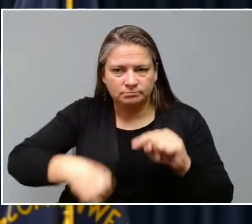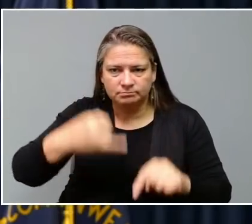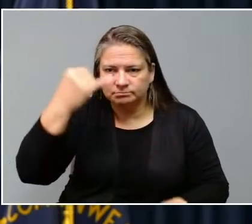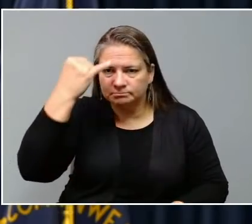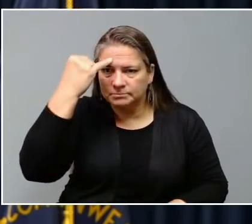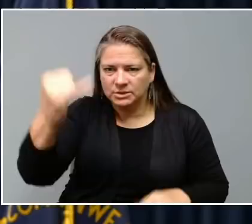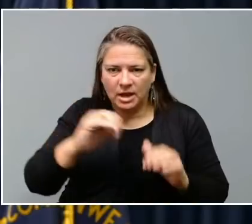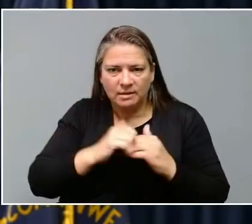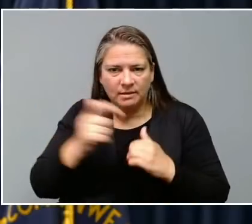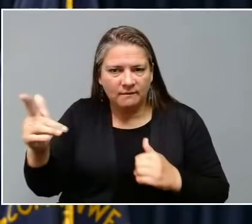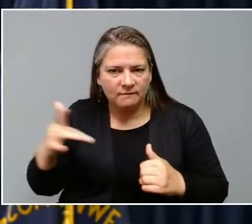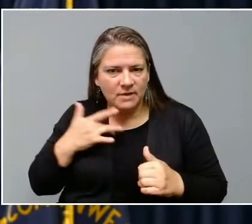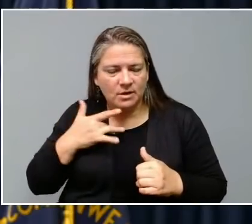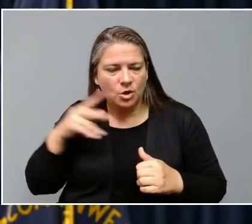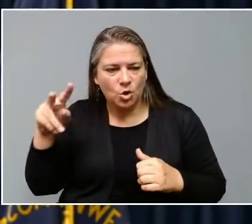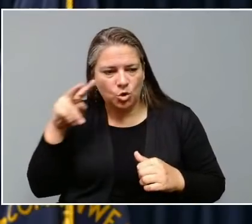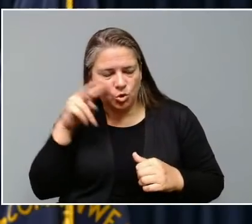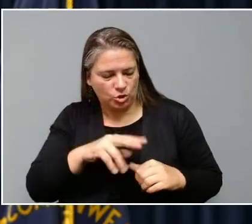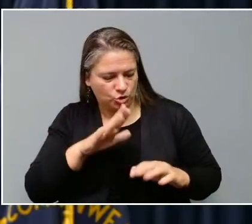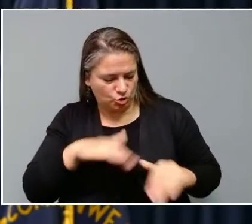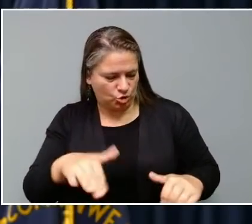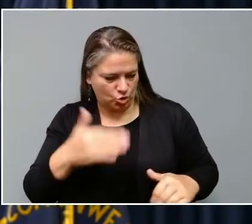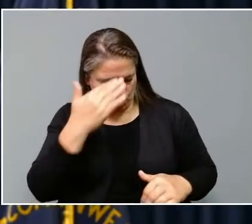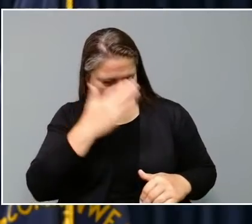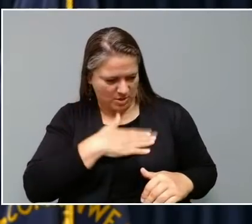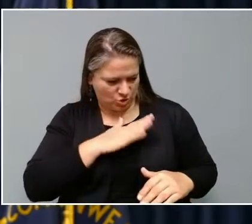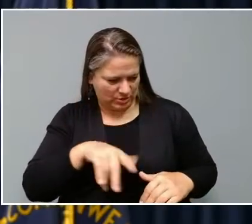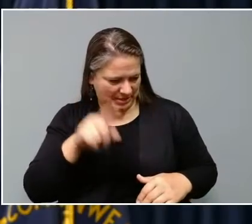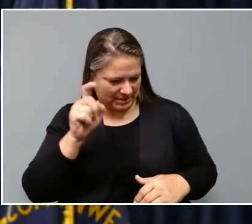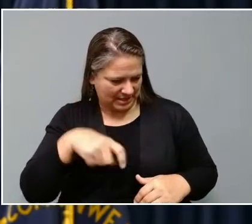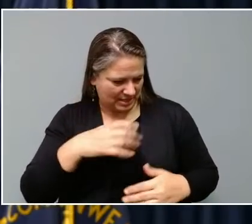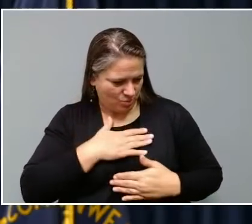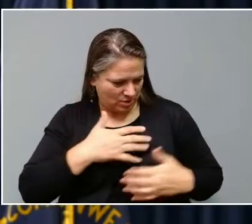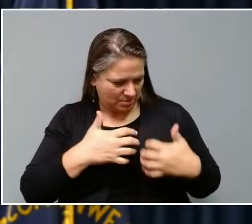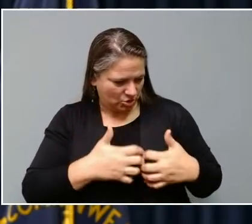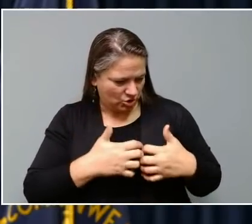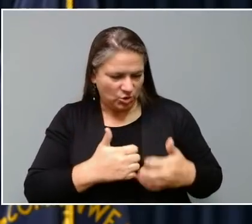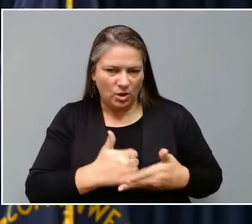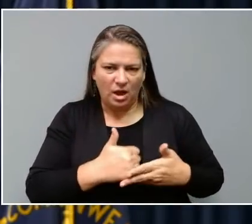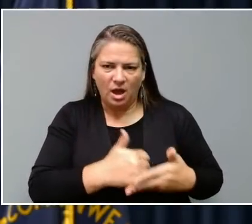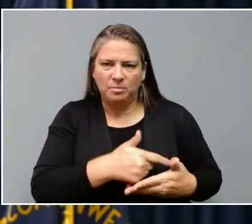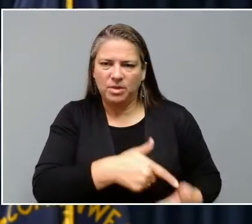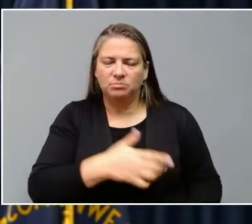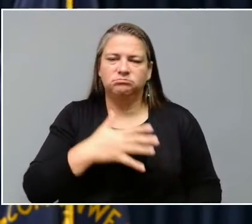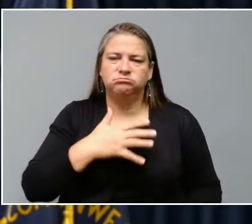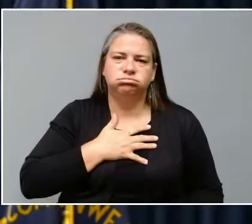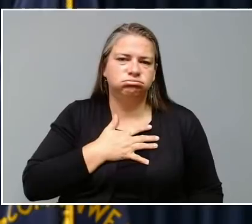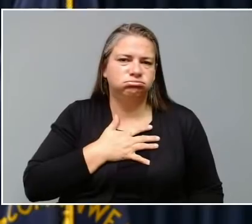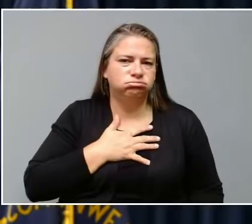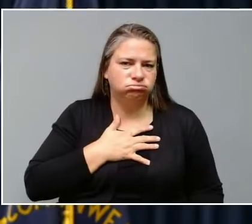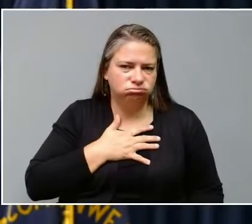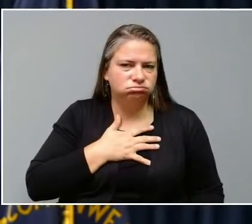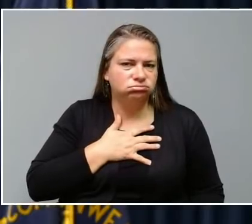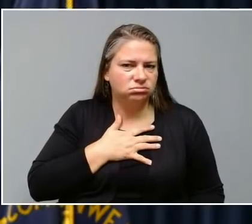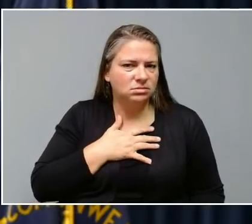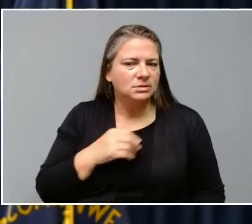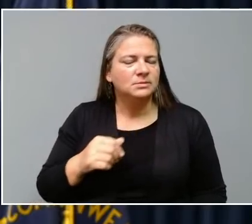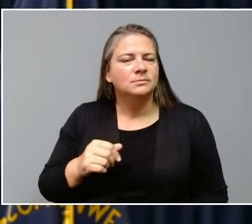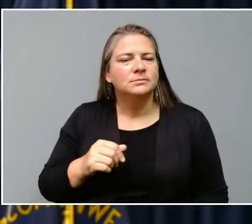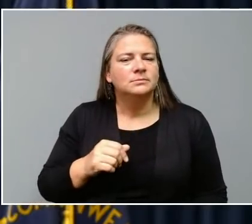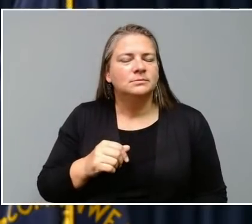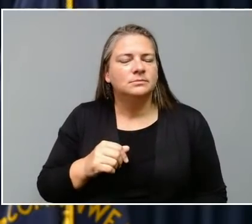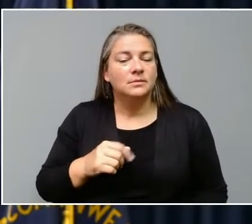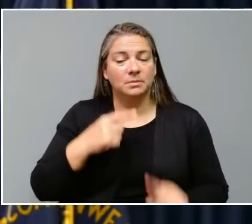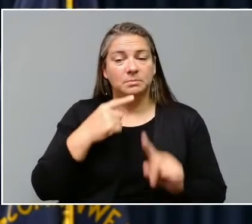at your child needing a machine to help them breathe. Positivity rate continues to